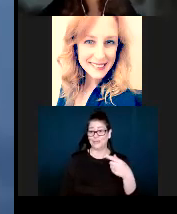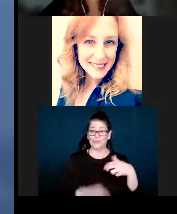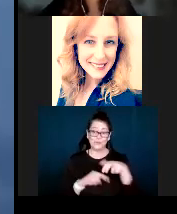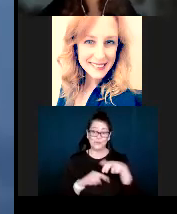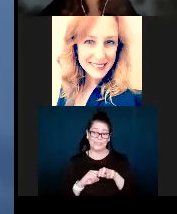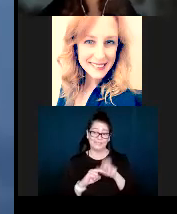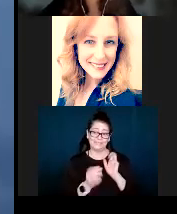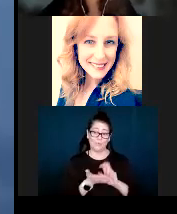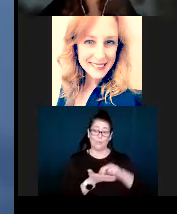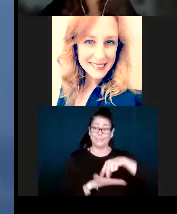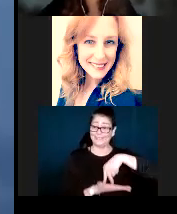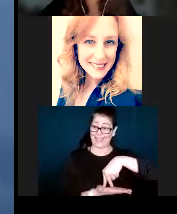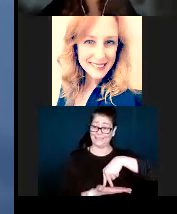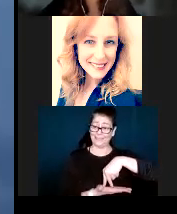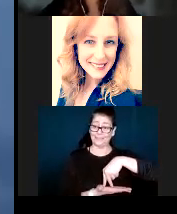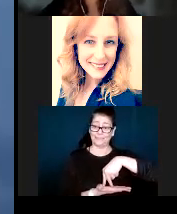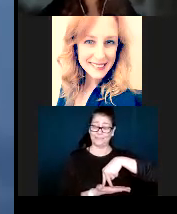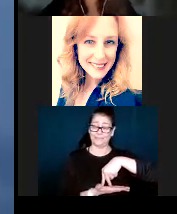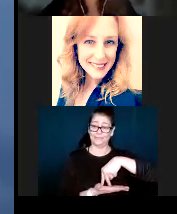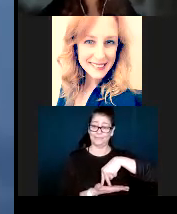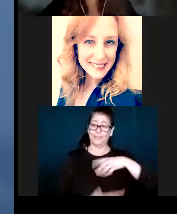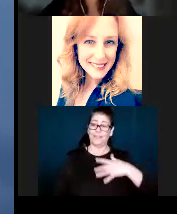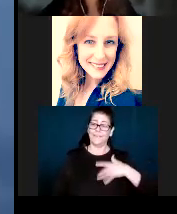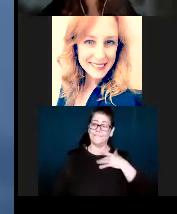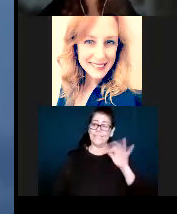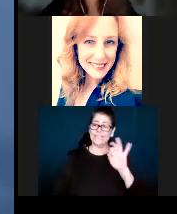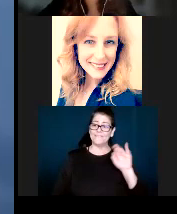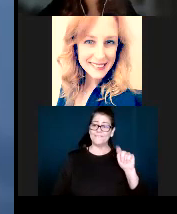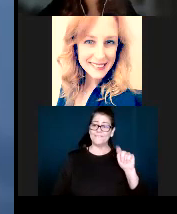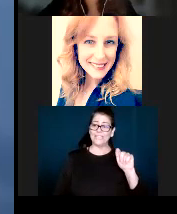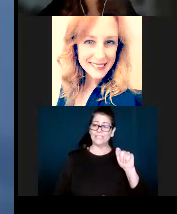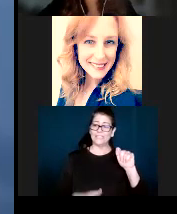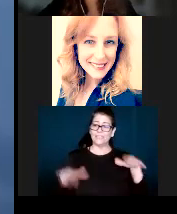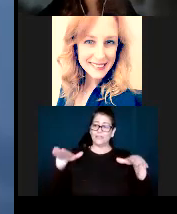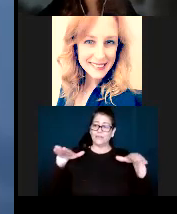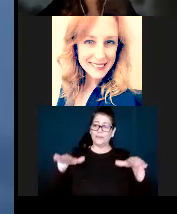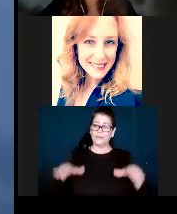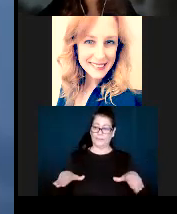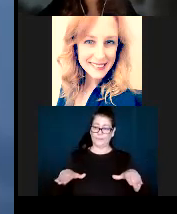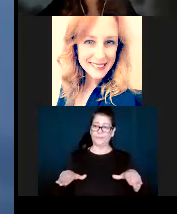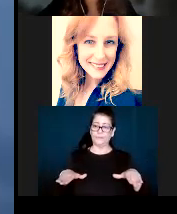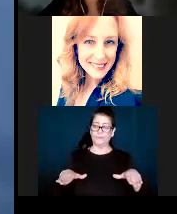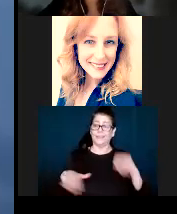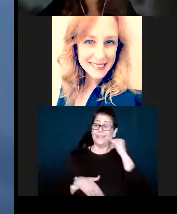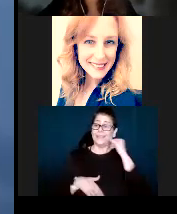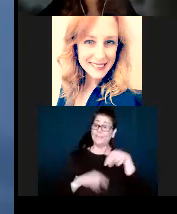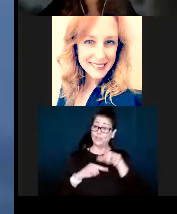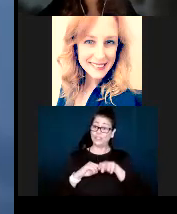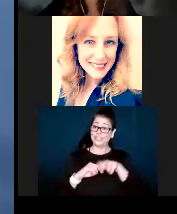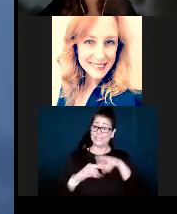you. Feel your feet on the ground and your body, if you're sitting down, supported by the chair you're